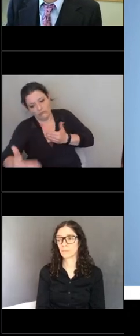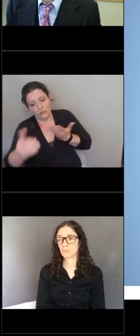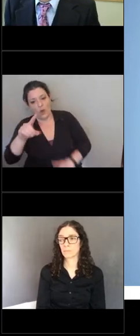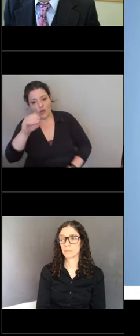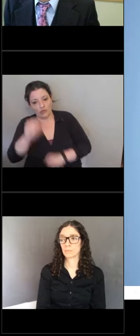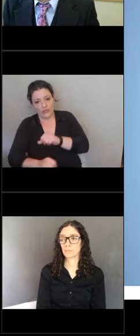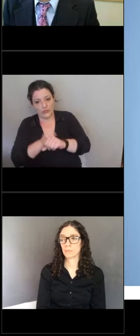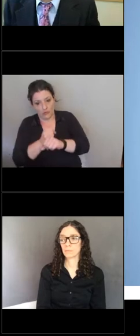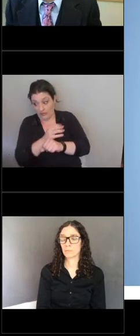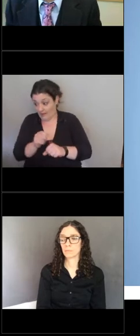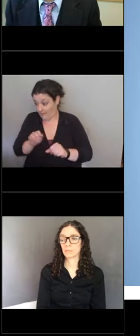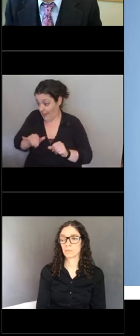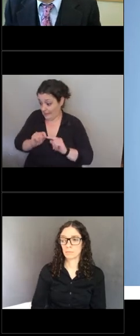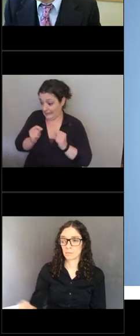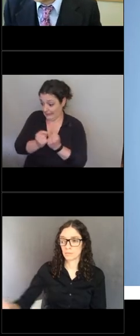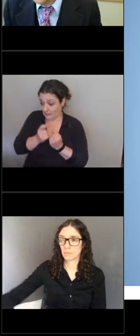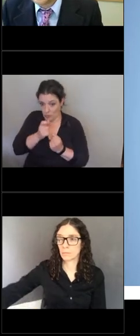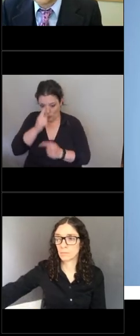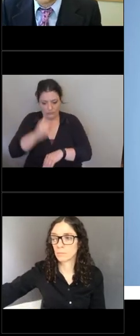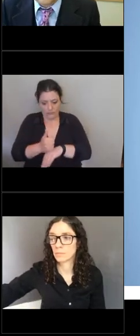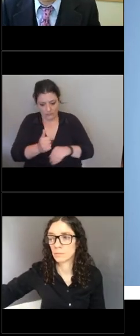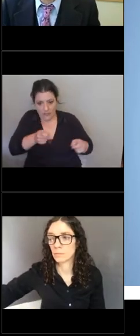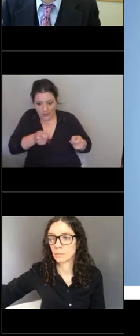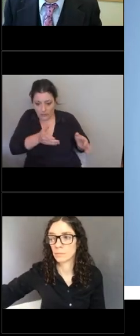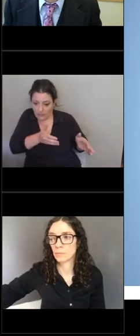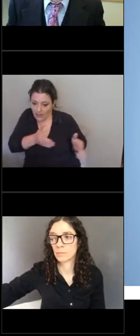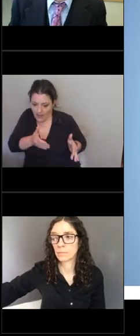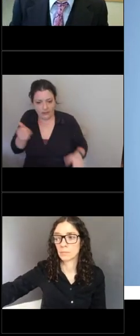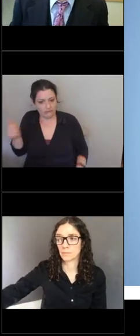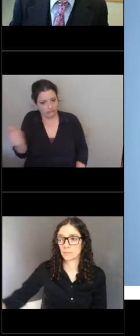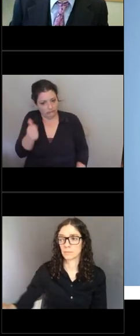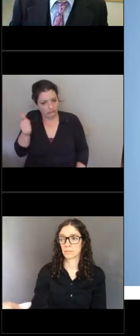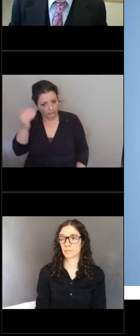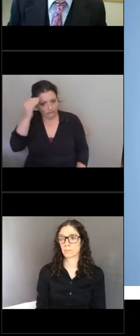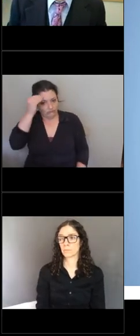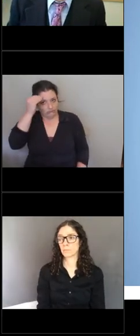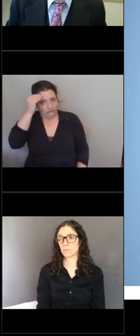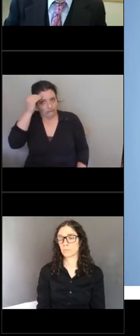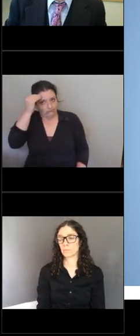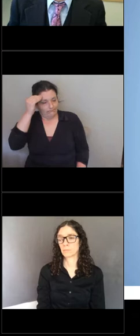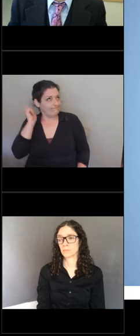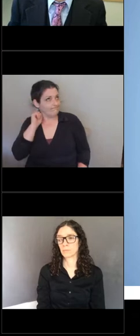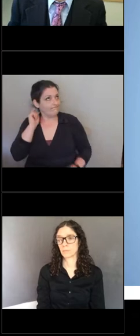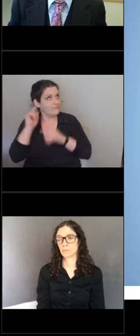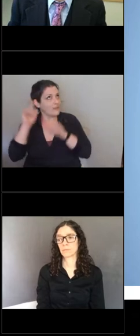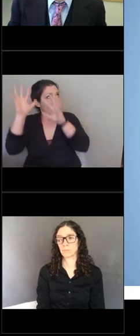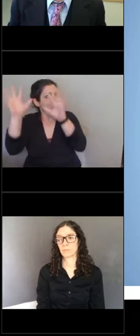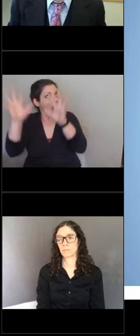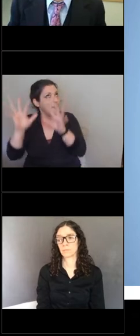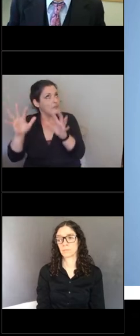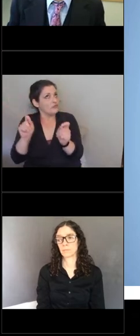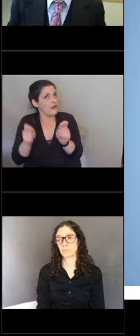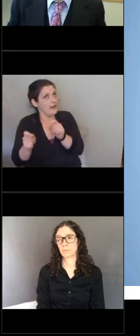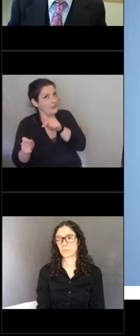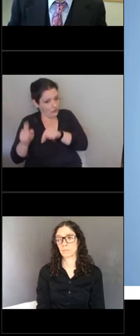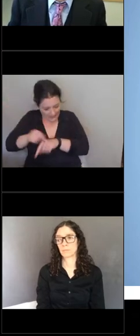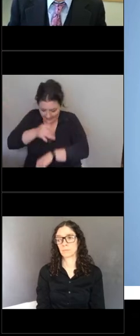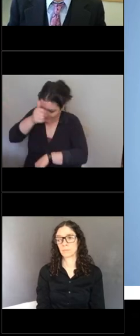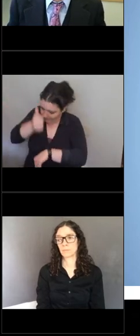change, they recognize that they have to be proactive and develop a management plan that